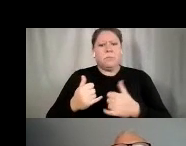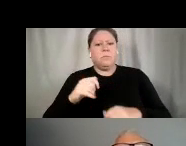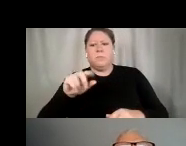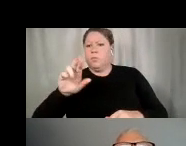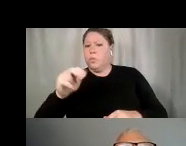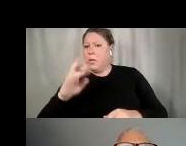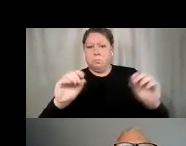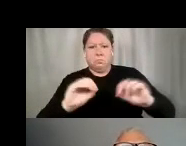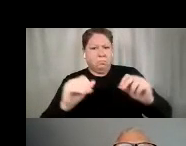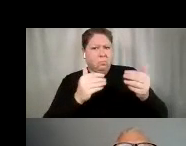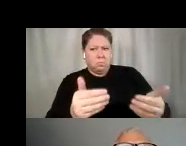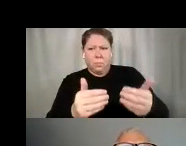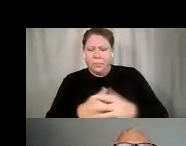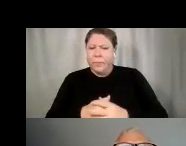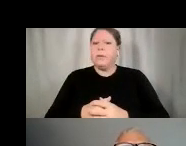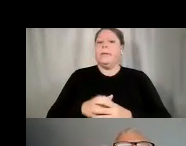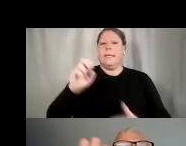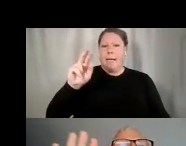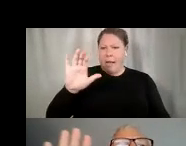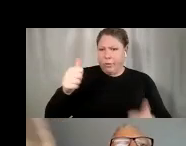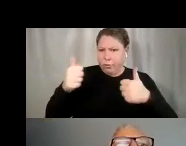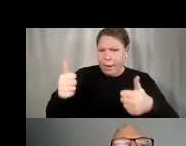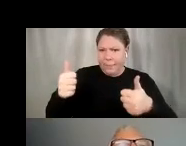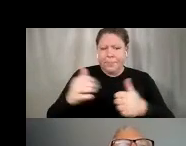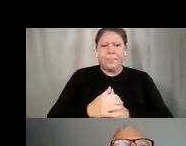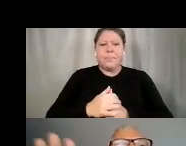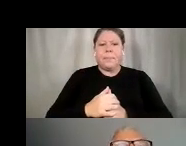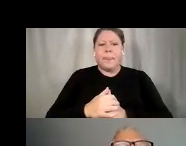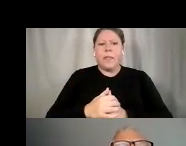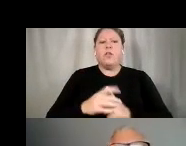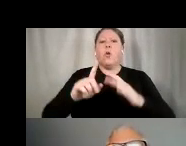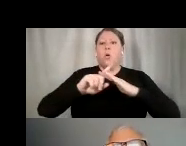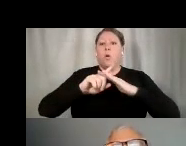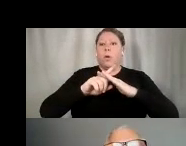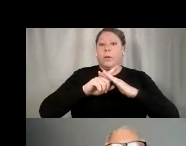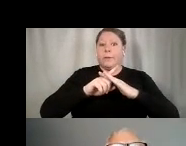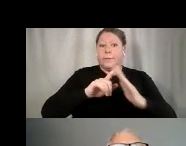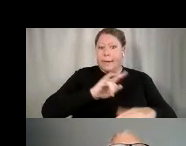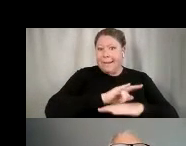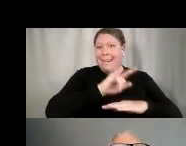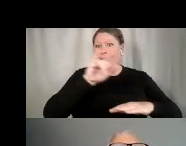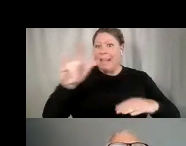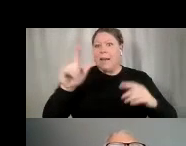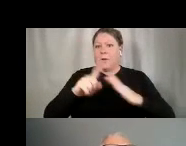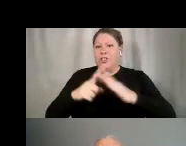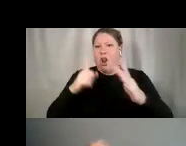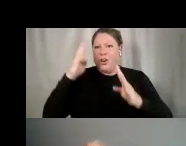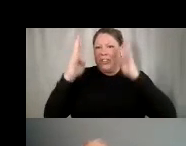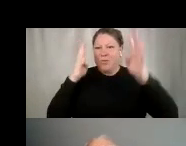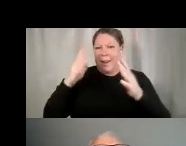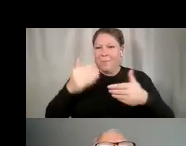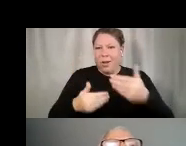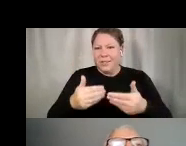So now that we've started the creative process, let's apply this. Let's take a look at ourselves first. And so what do we